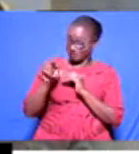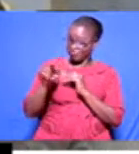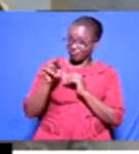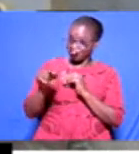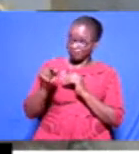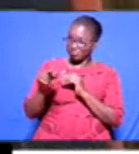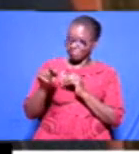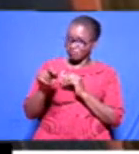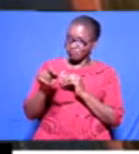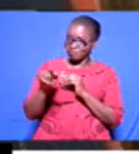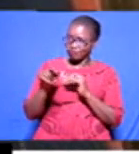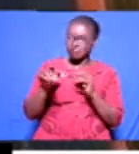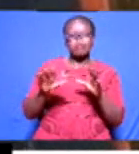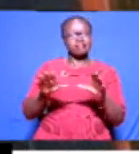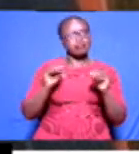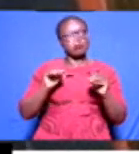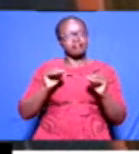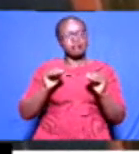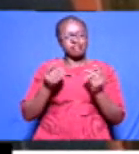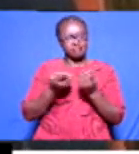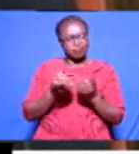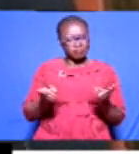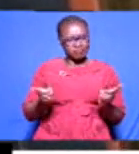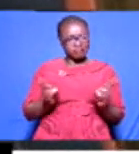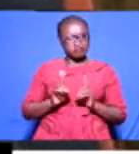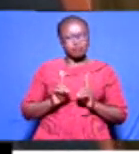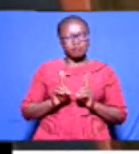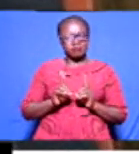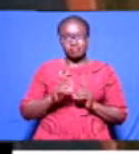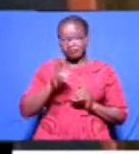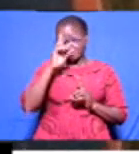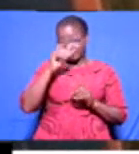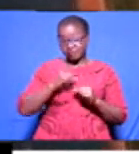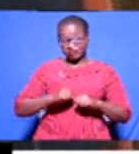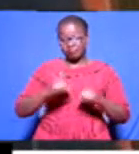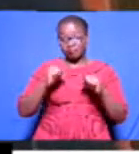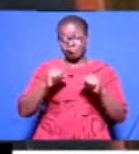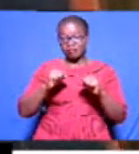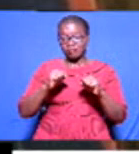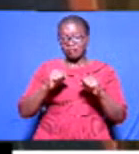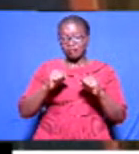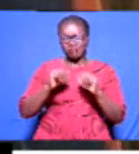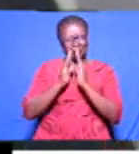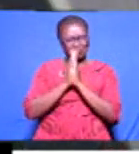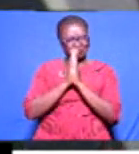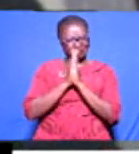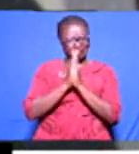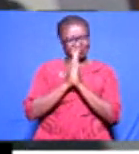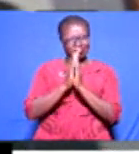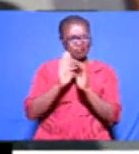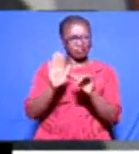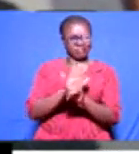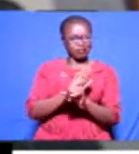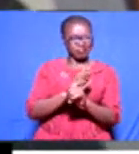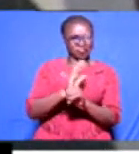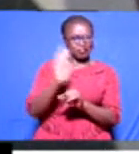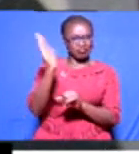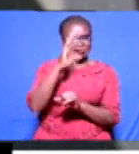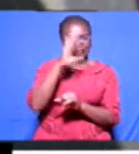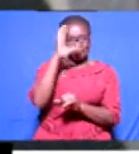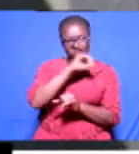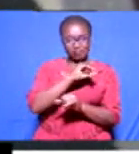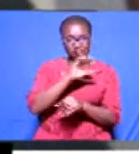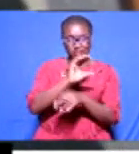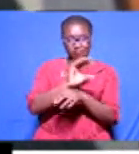inatu accommodate zote. According to the police boss, Kibaki was a prayerful man who never missed a Sunday service and did